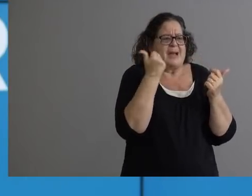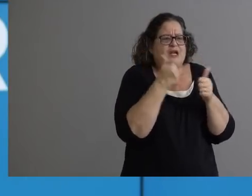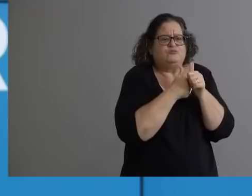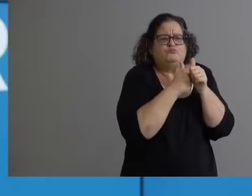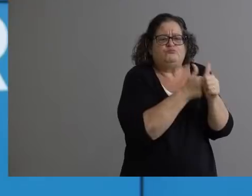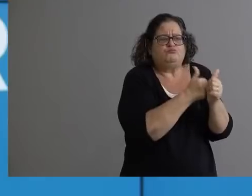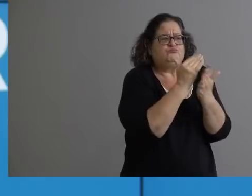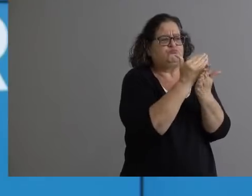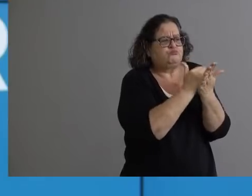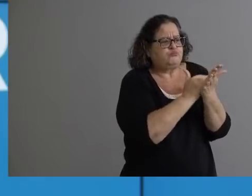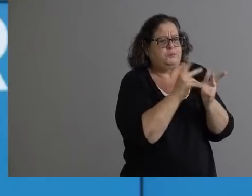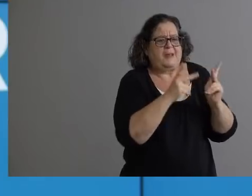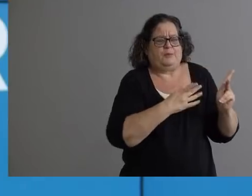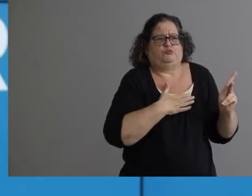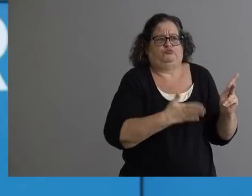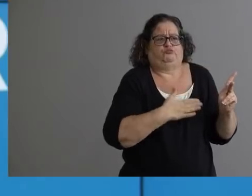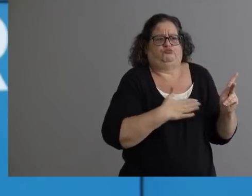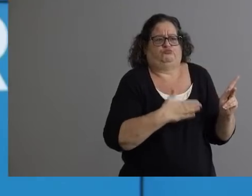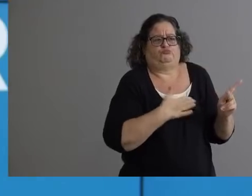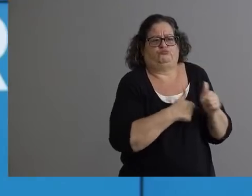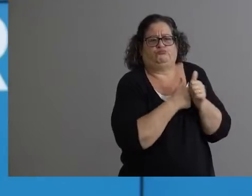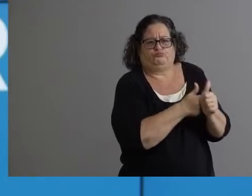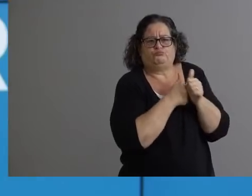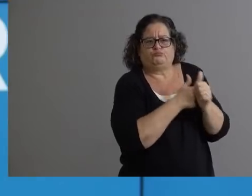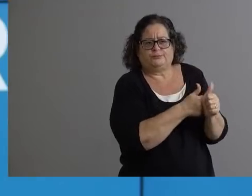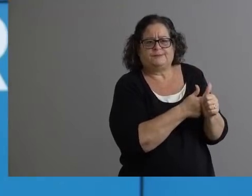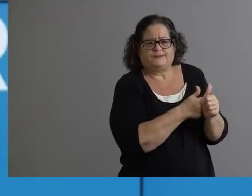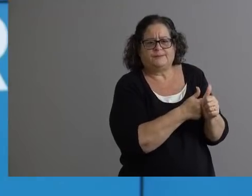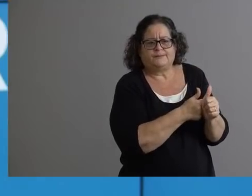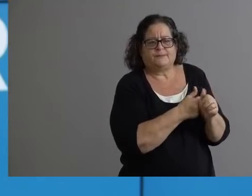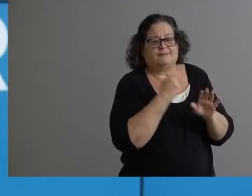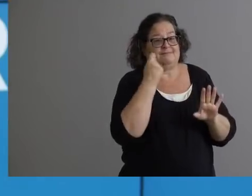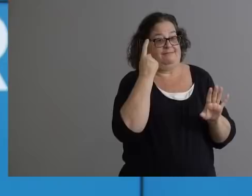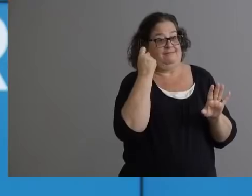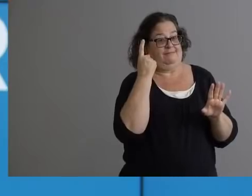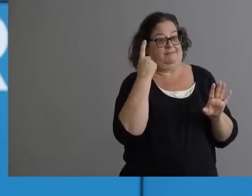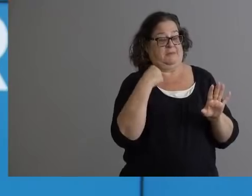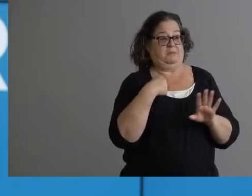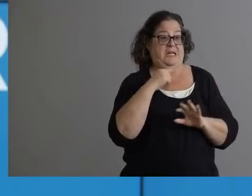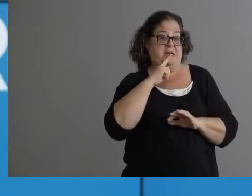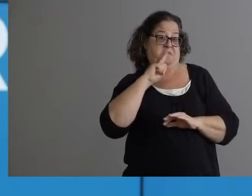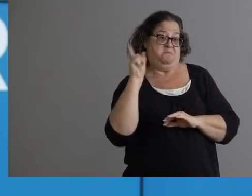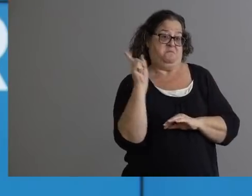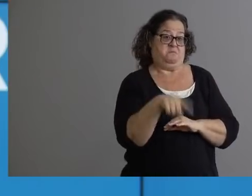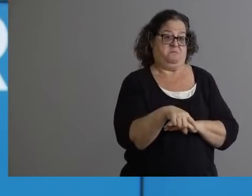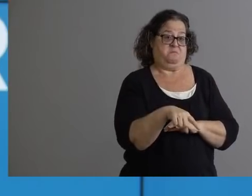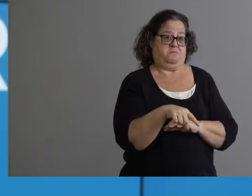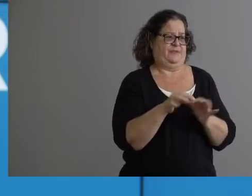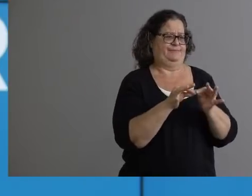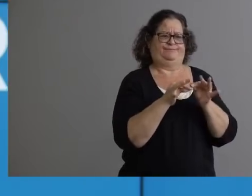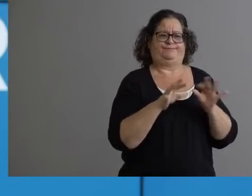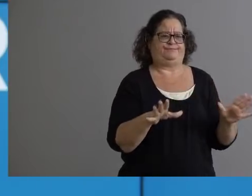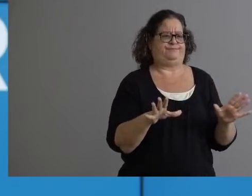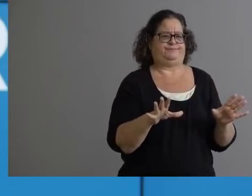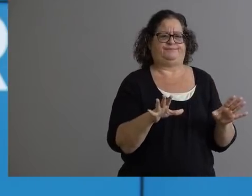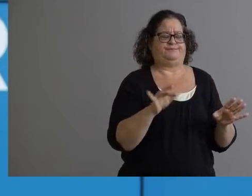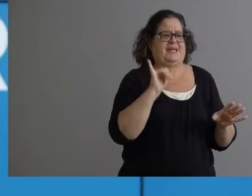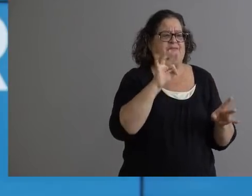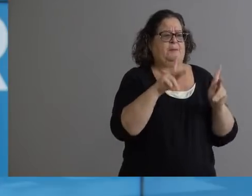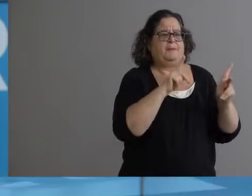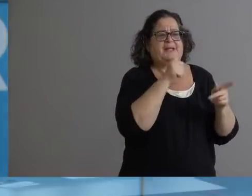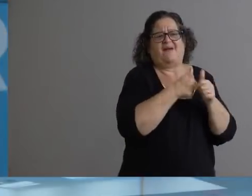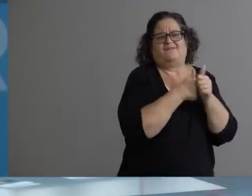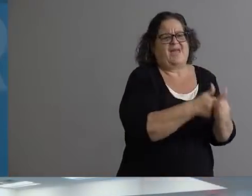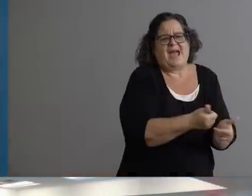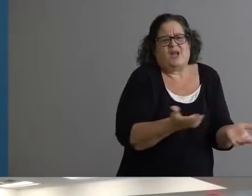is only as good as the compliance and the enforcement that they have. I encourage all of our local leaders to